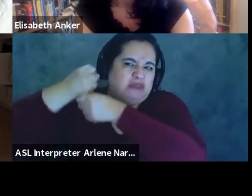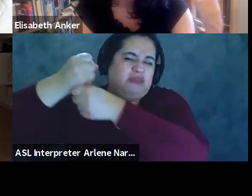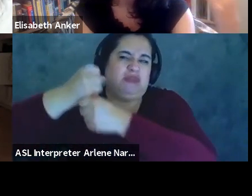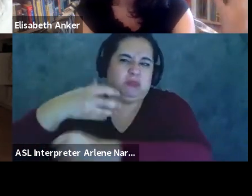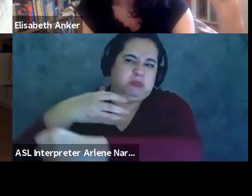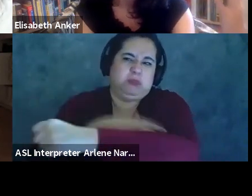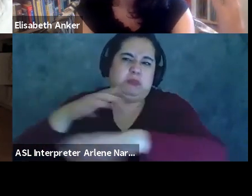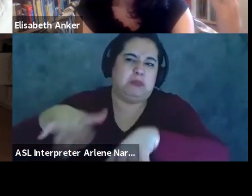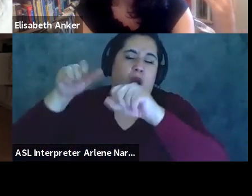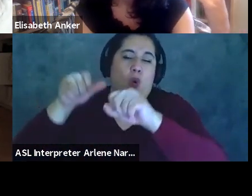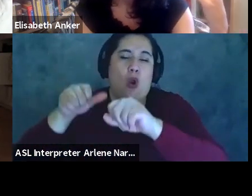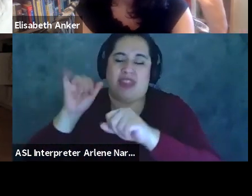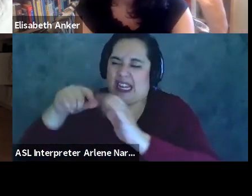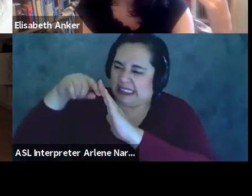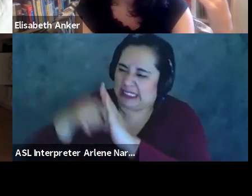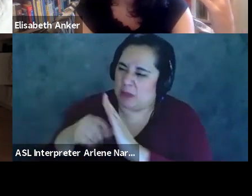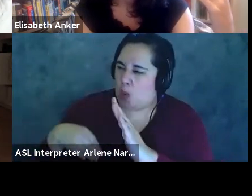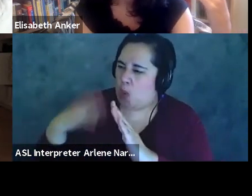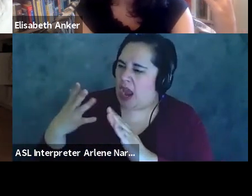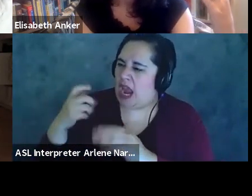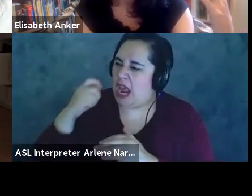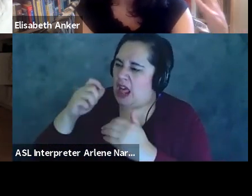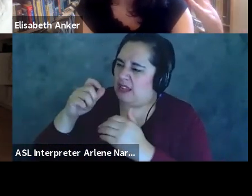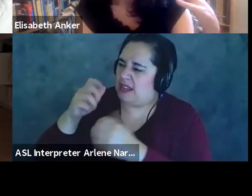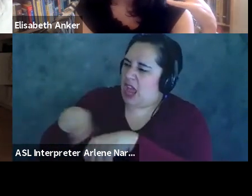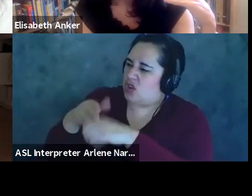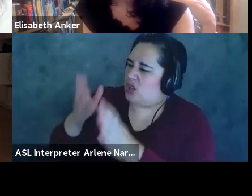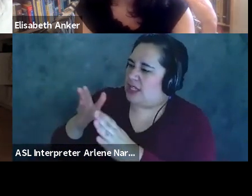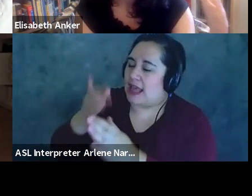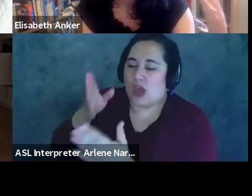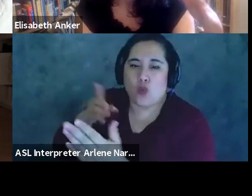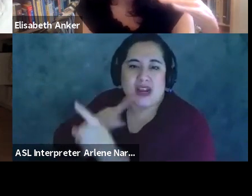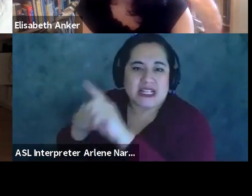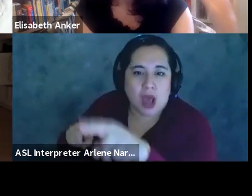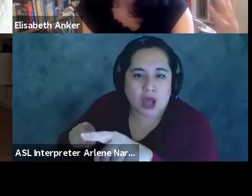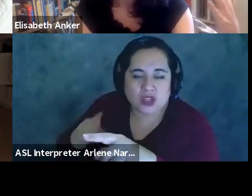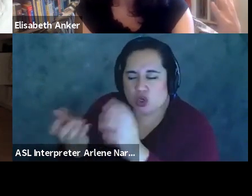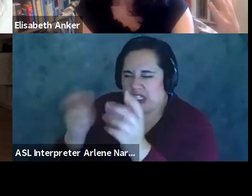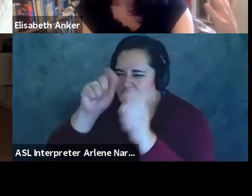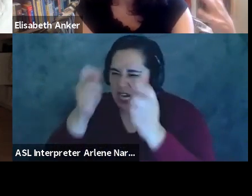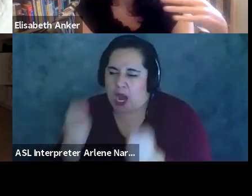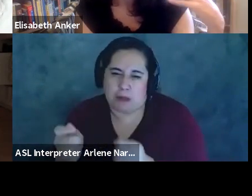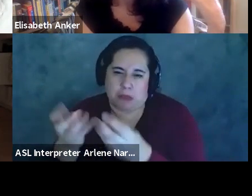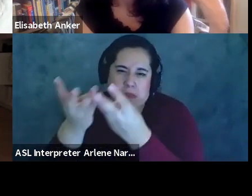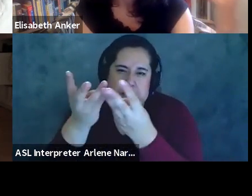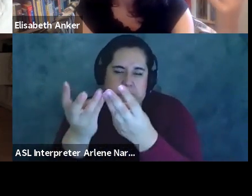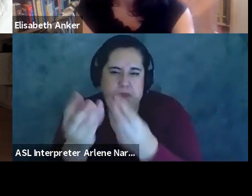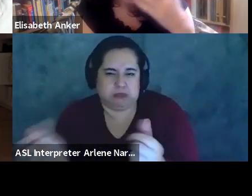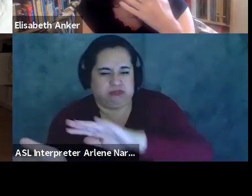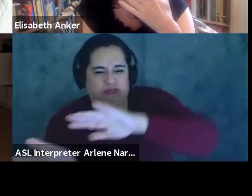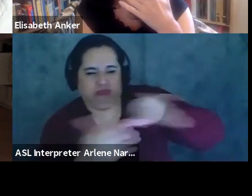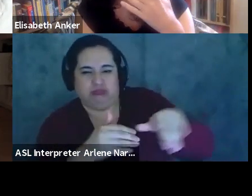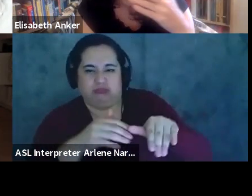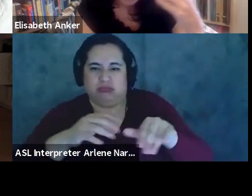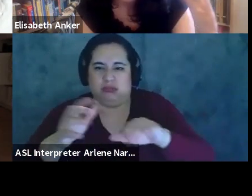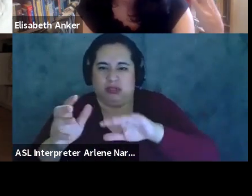part a response to neoliberal attempts to reshape, eviscerate aspects of a state, and certainly to